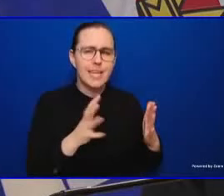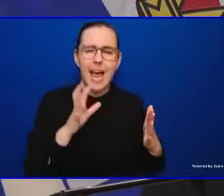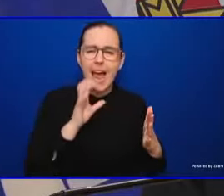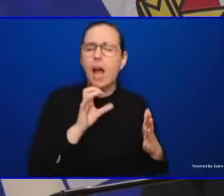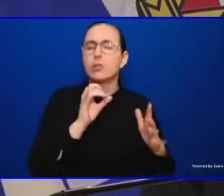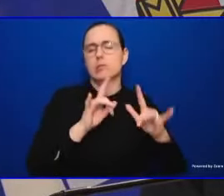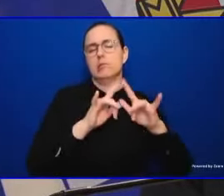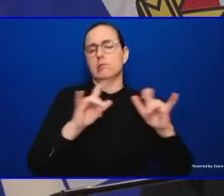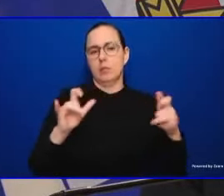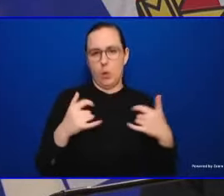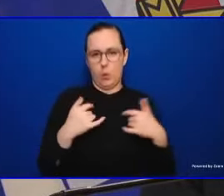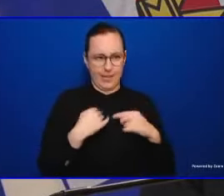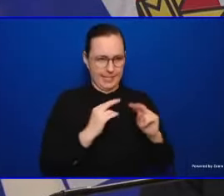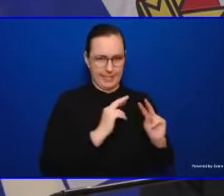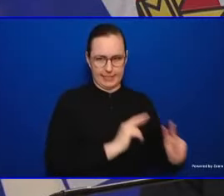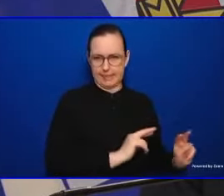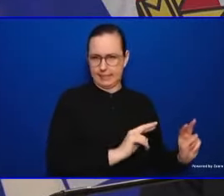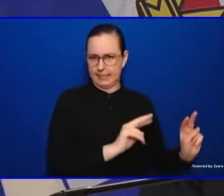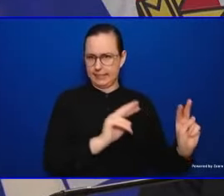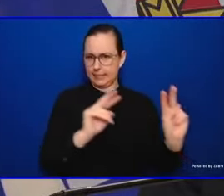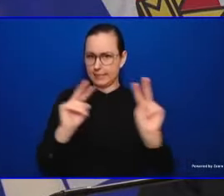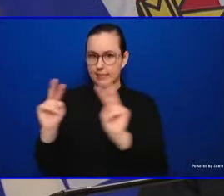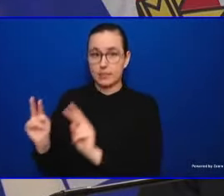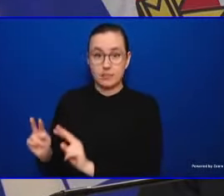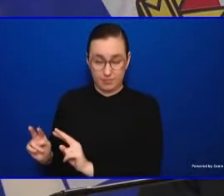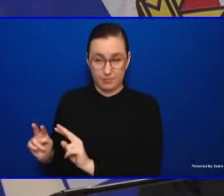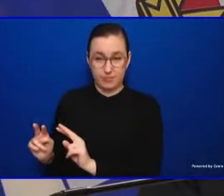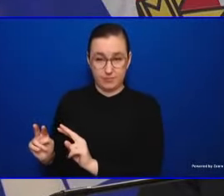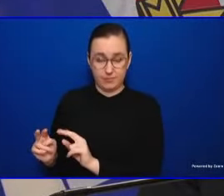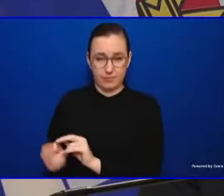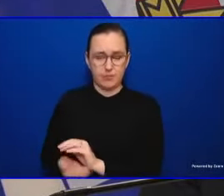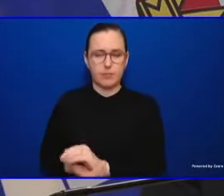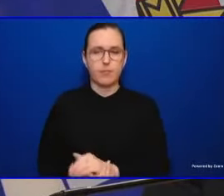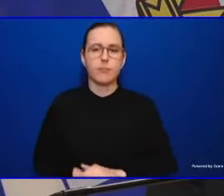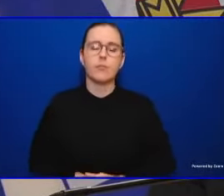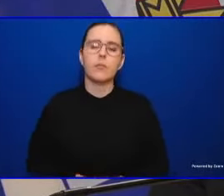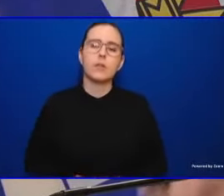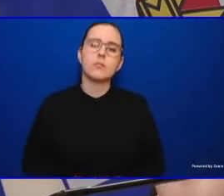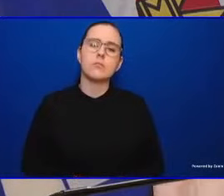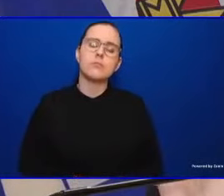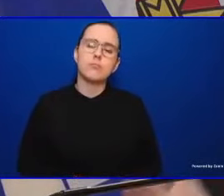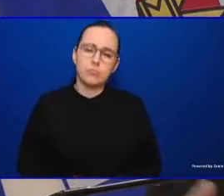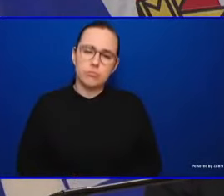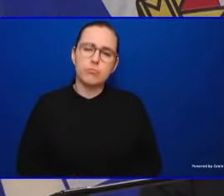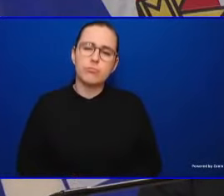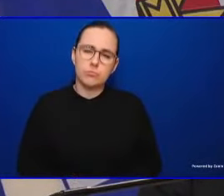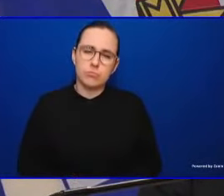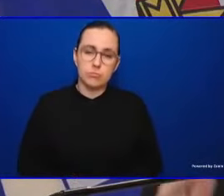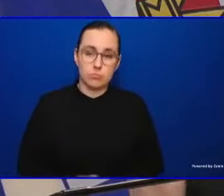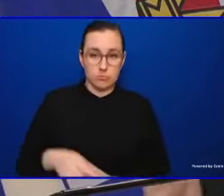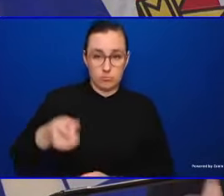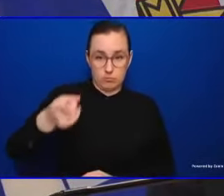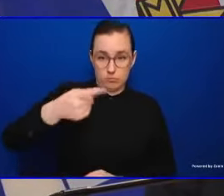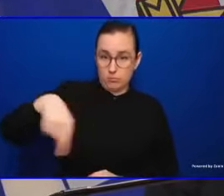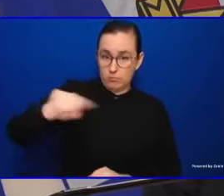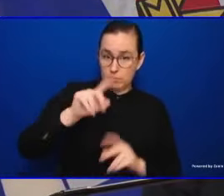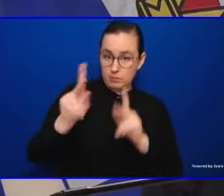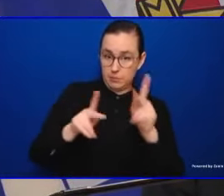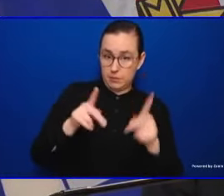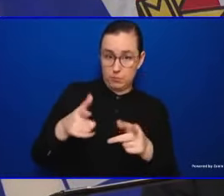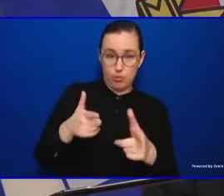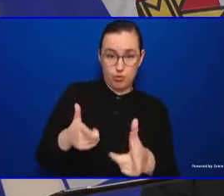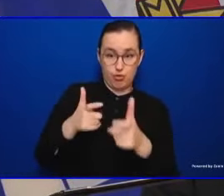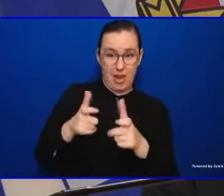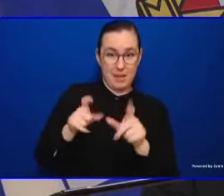an online reporting for rapid antigen test positivity, and that's expanding. It's going to be available by early next week